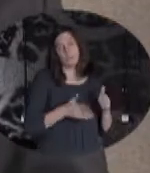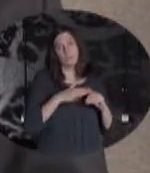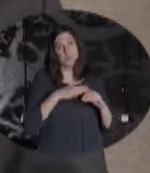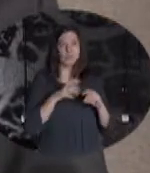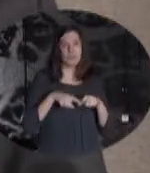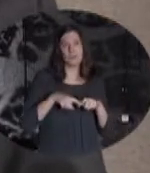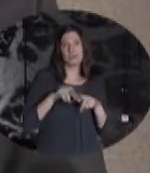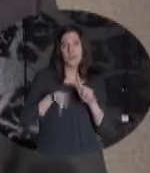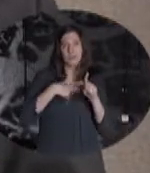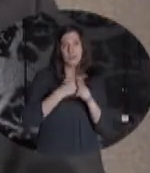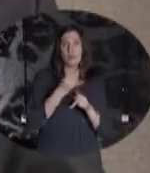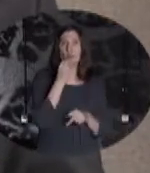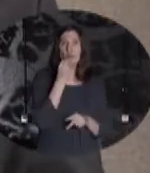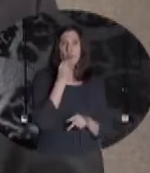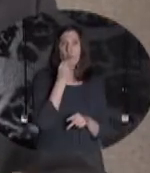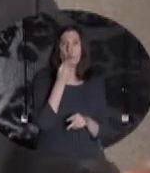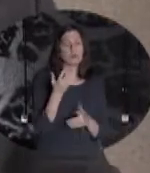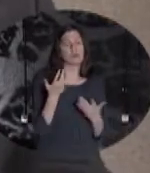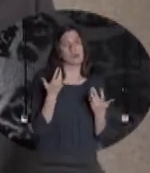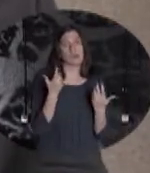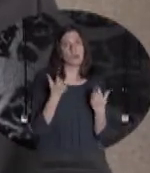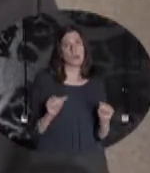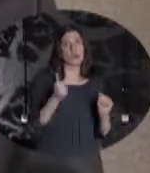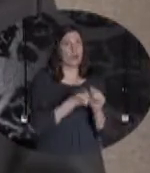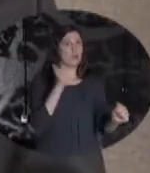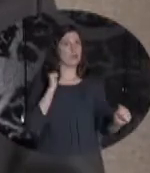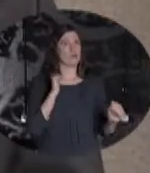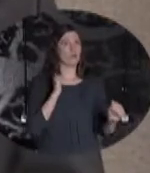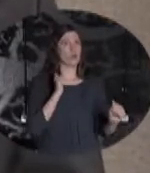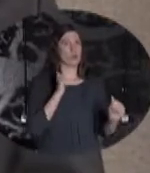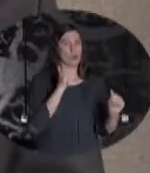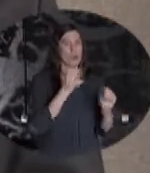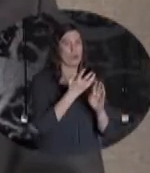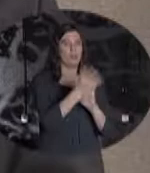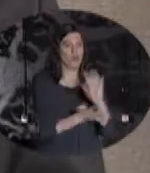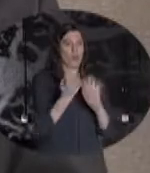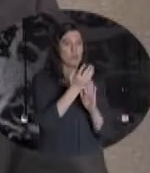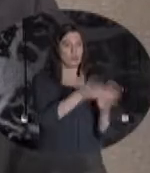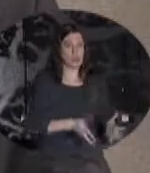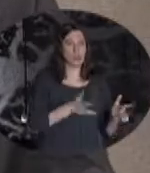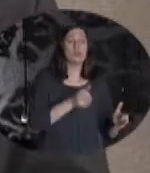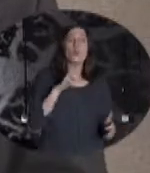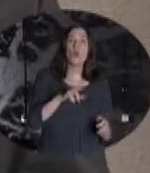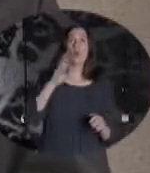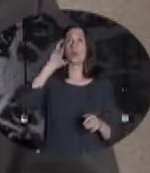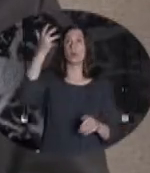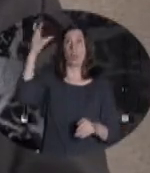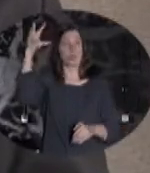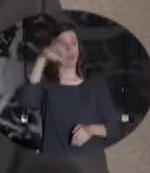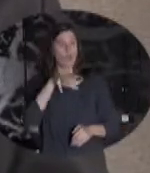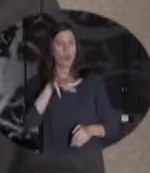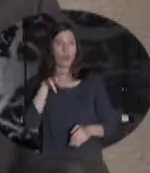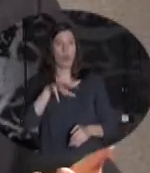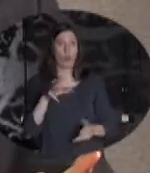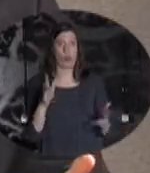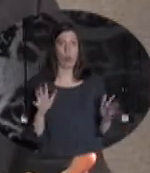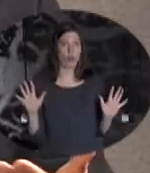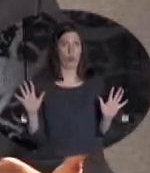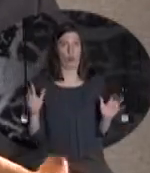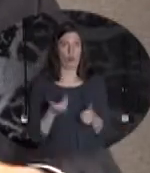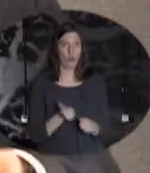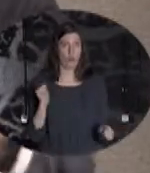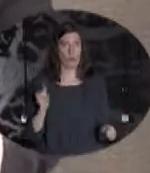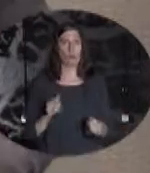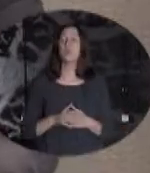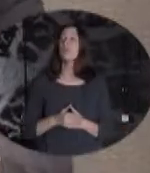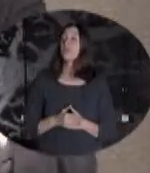kinds of foods, but trying not to leave leftovers out for more than 4 hours. Or in direct sunlight. Or in direct sunlight, yeah. Another thing that I want to mention